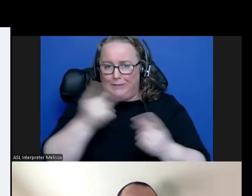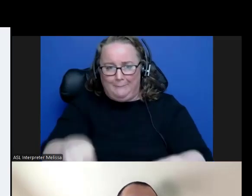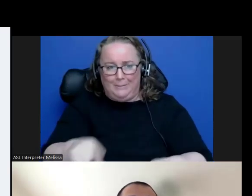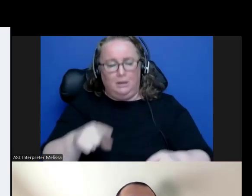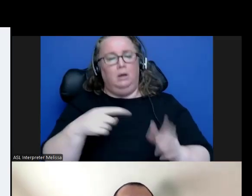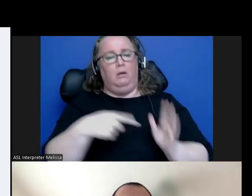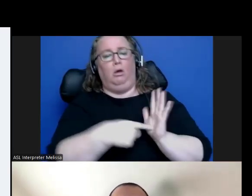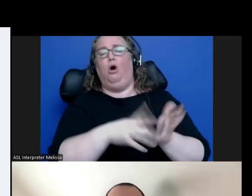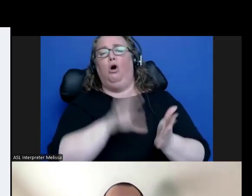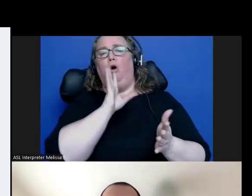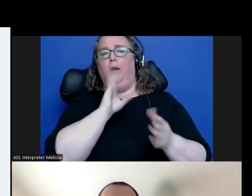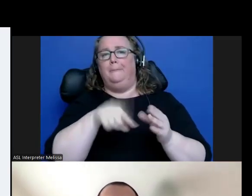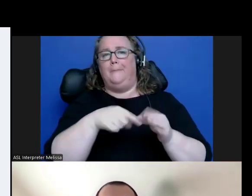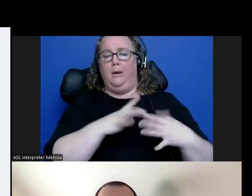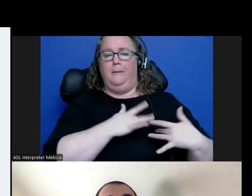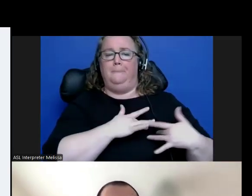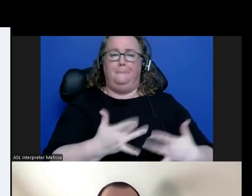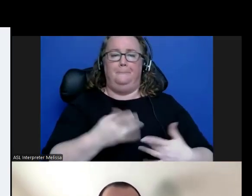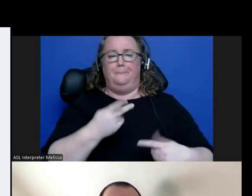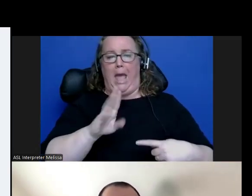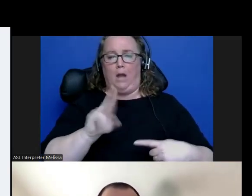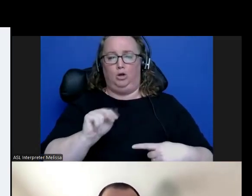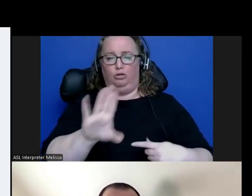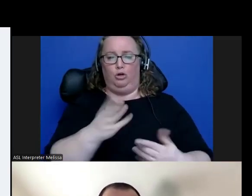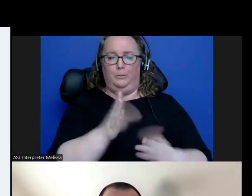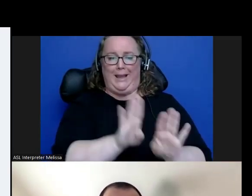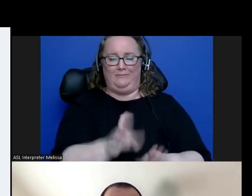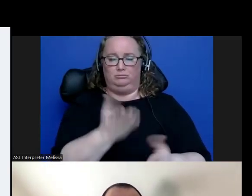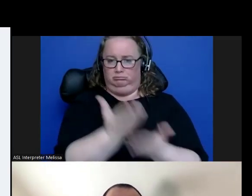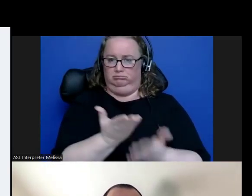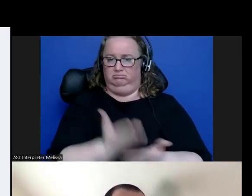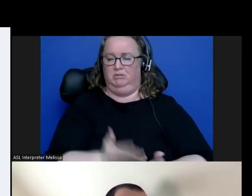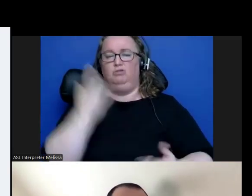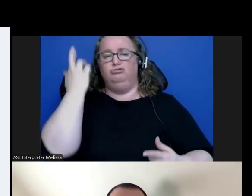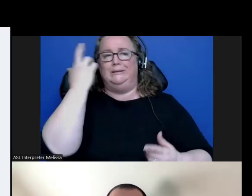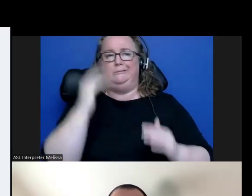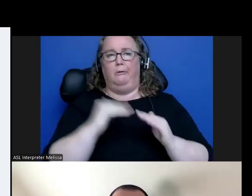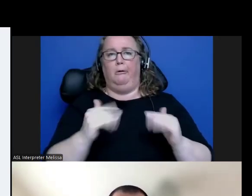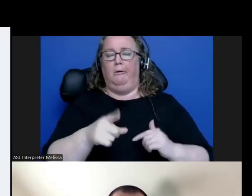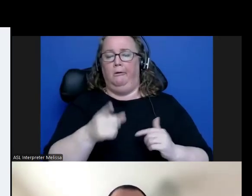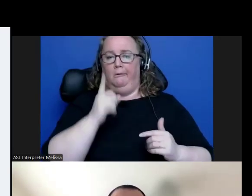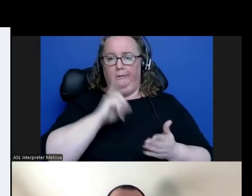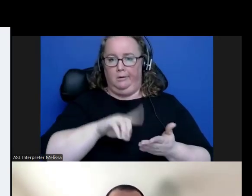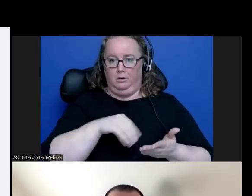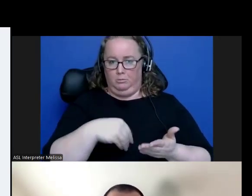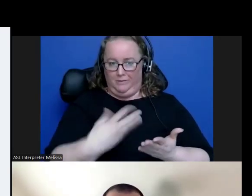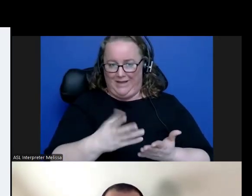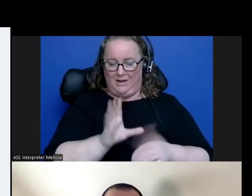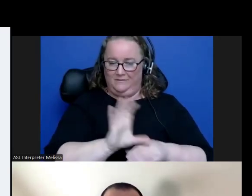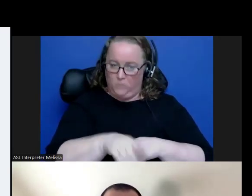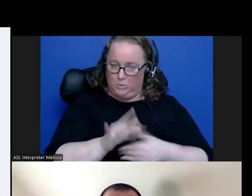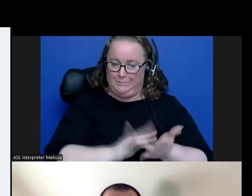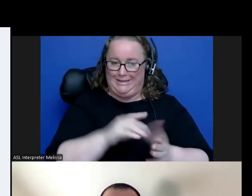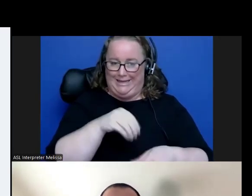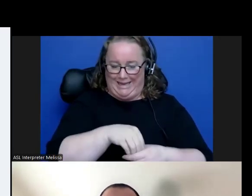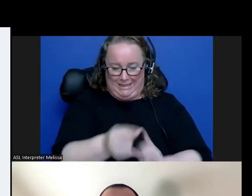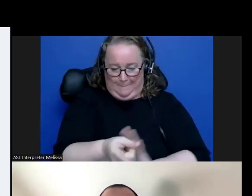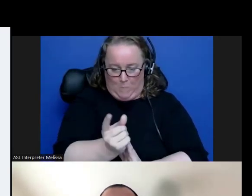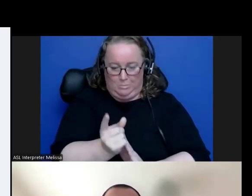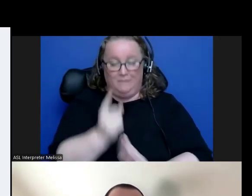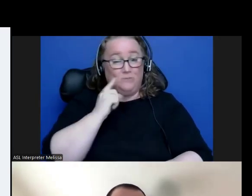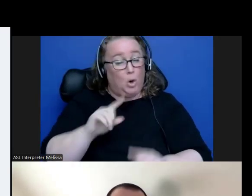of behavior to justify a medication restraint that is meant to be issued in the moment for a current